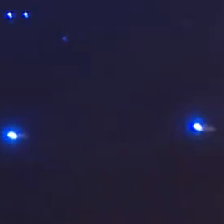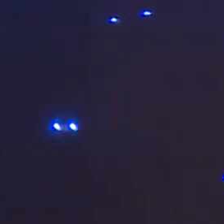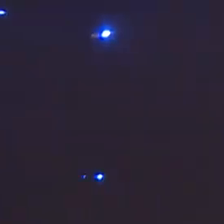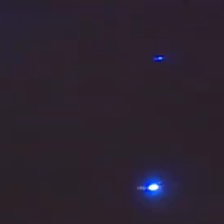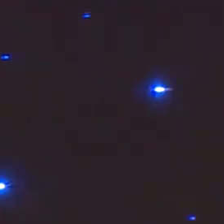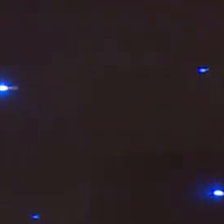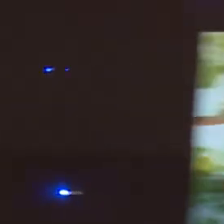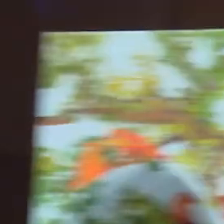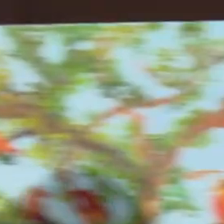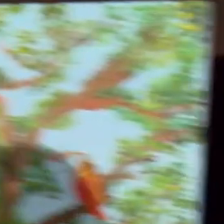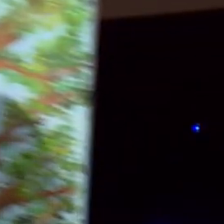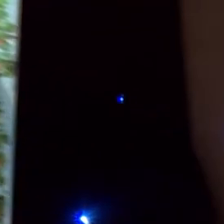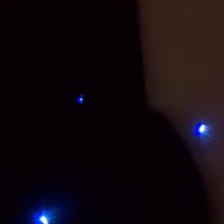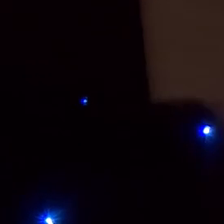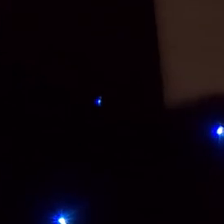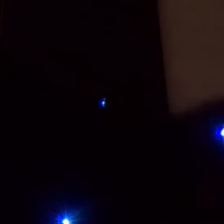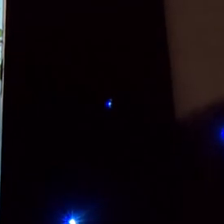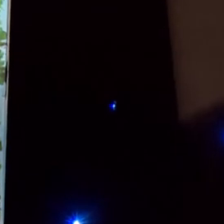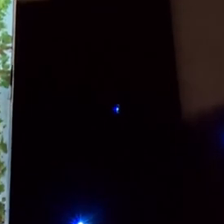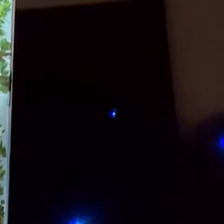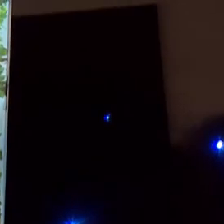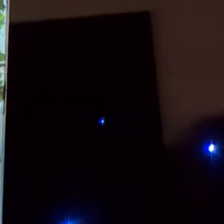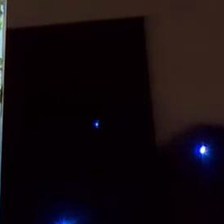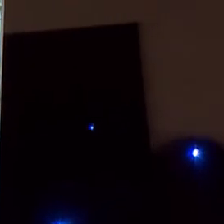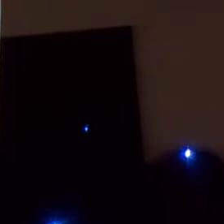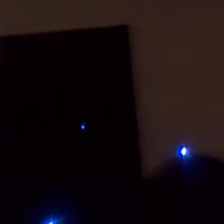talking, something was running in my mind. Right?